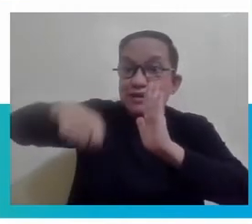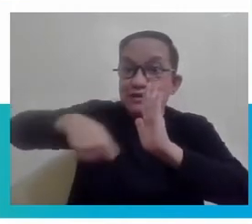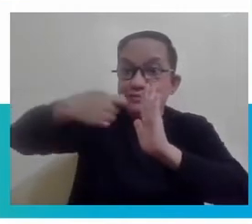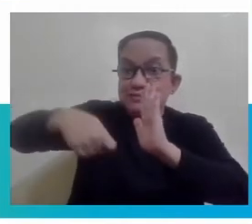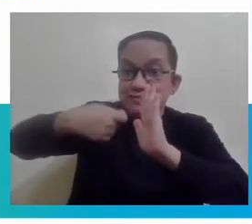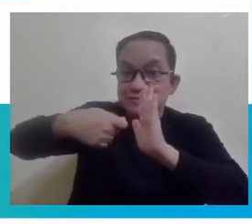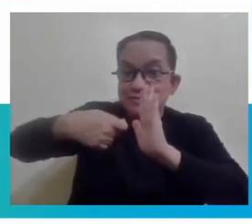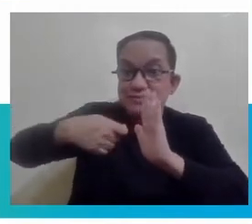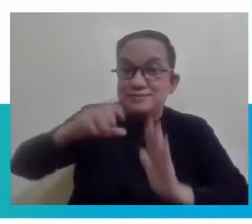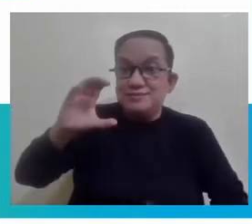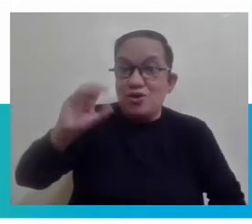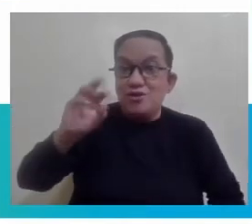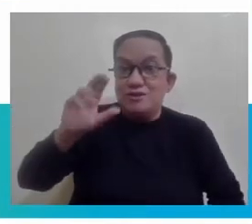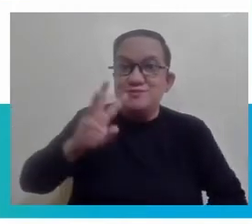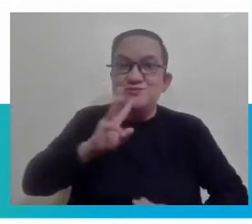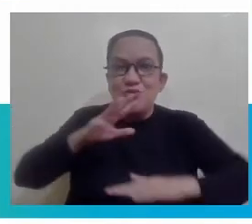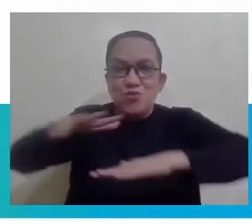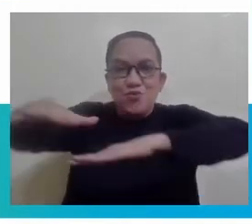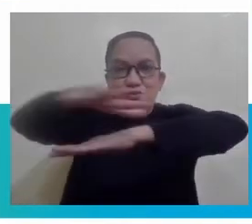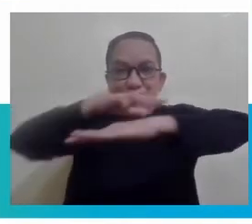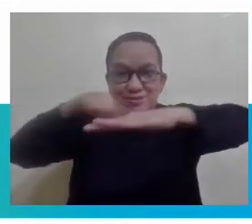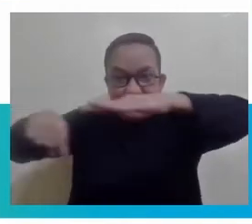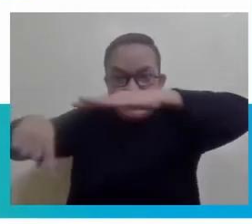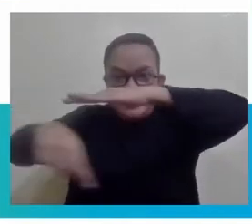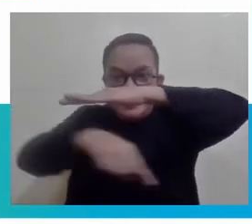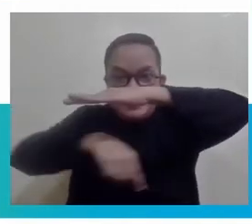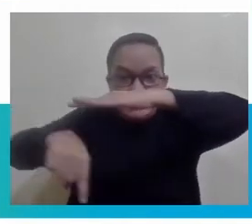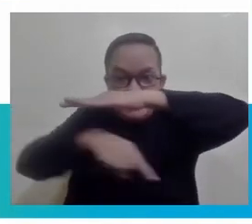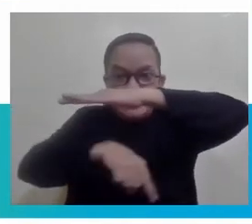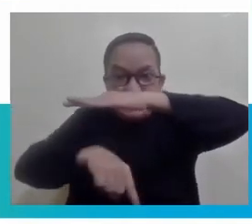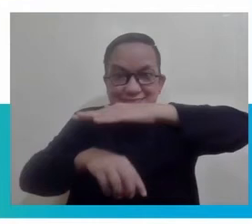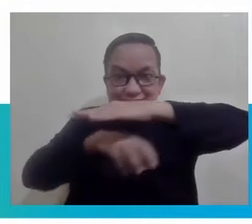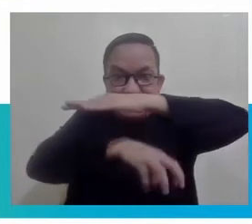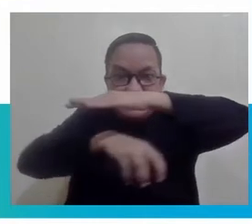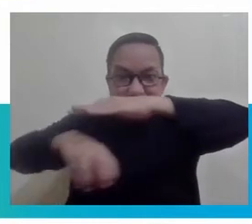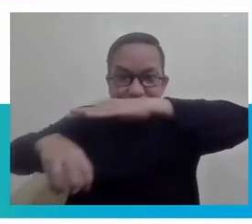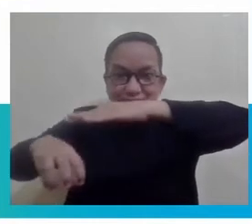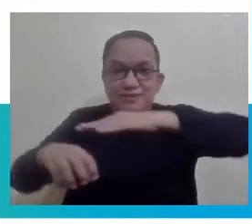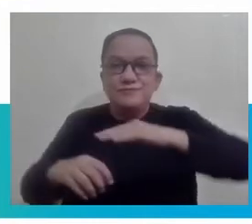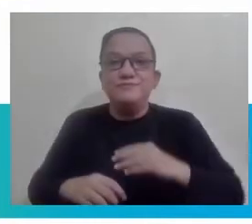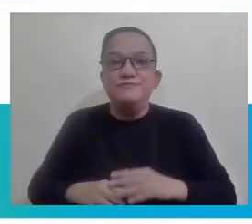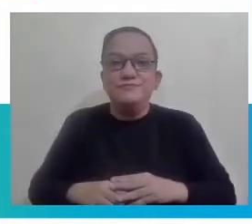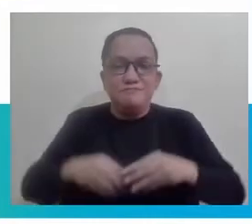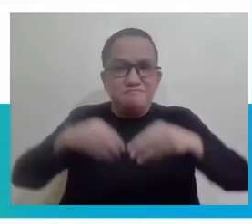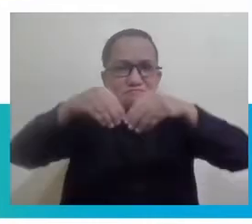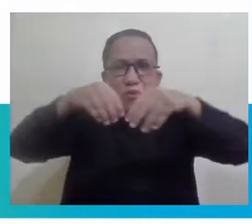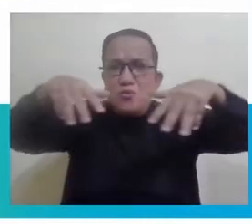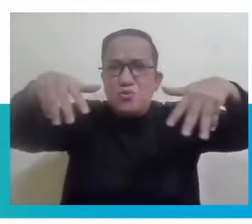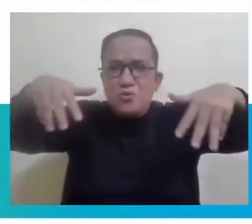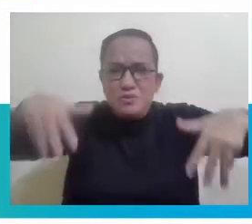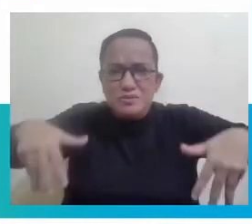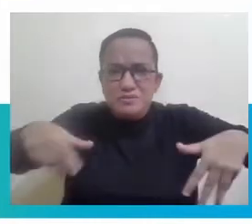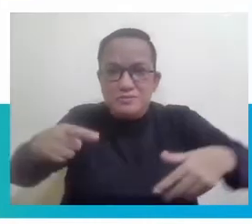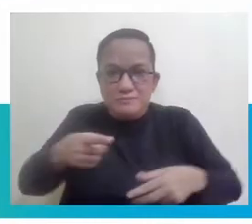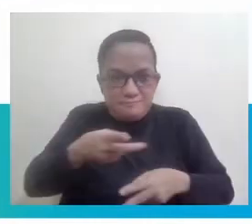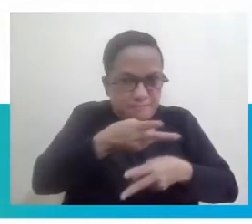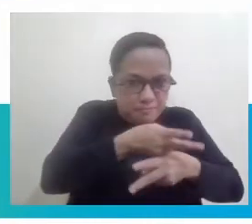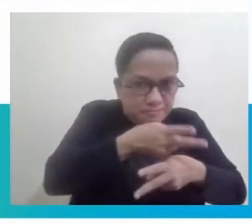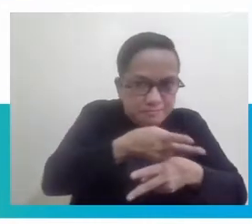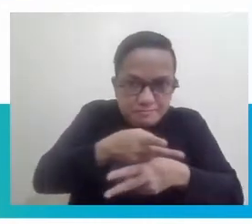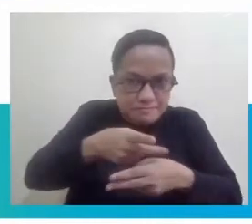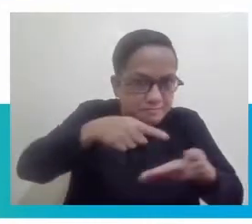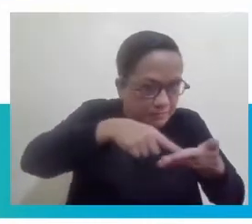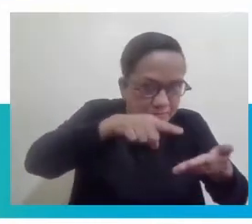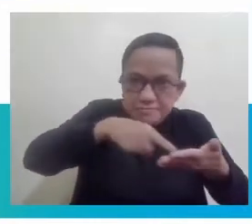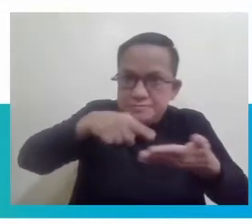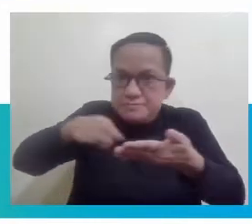covers coastal and marine resource management, related livelihoods, coral reefs, and food security.